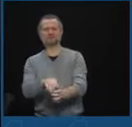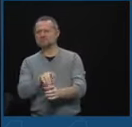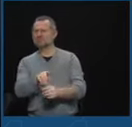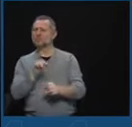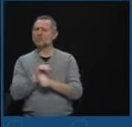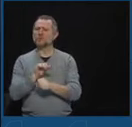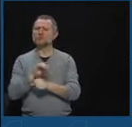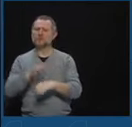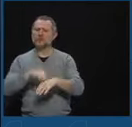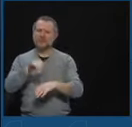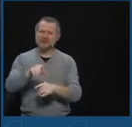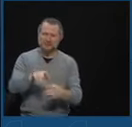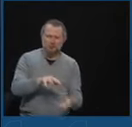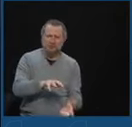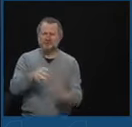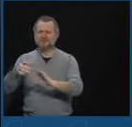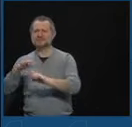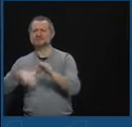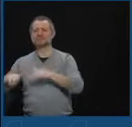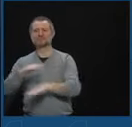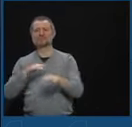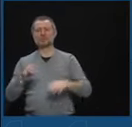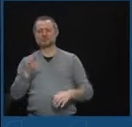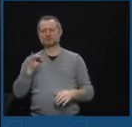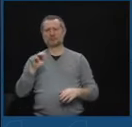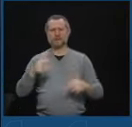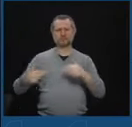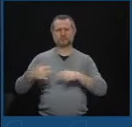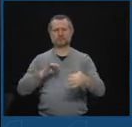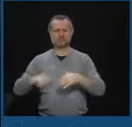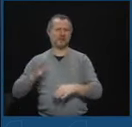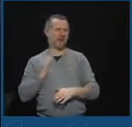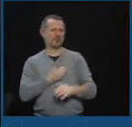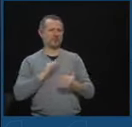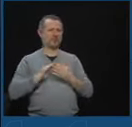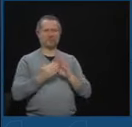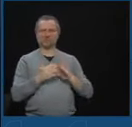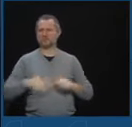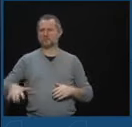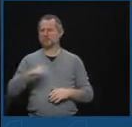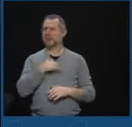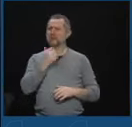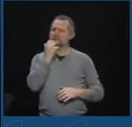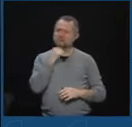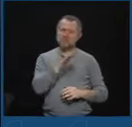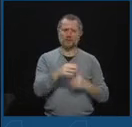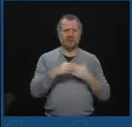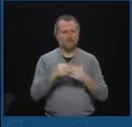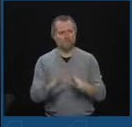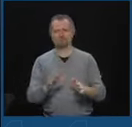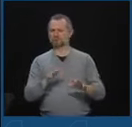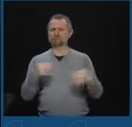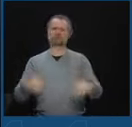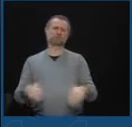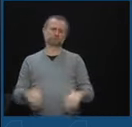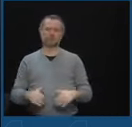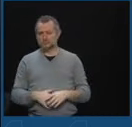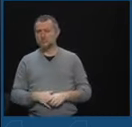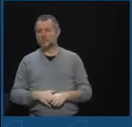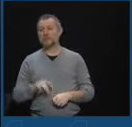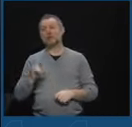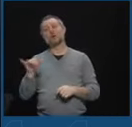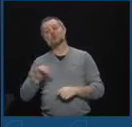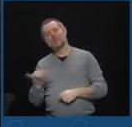the crisis of crime in our streets. And I want to thank her for her leadership and her comments here today. Also want to acknowledge our